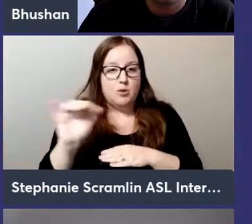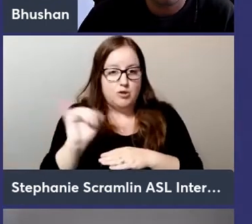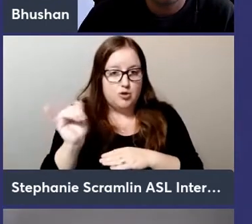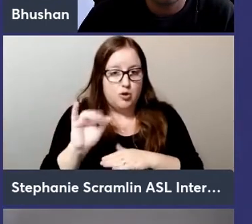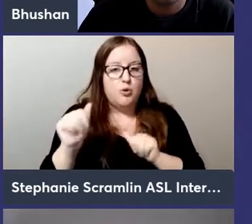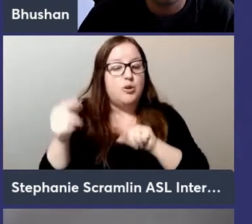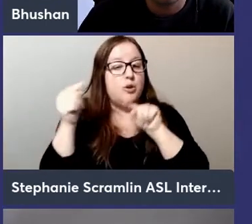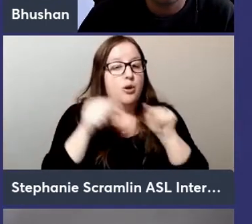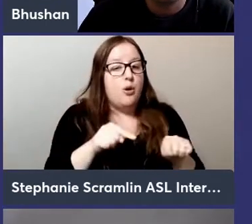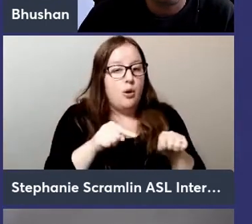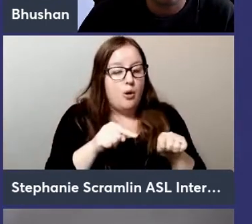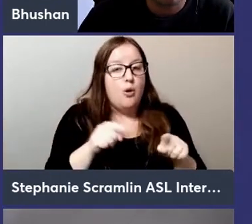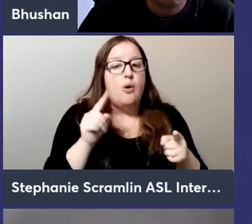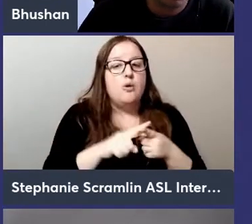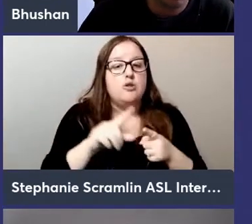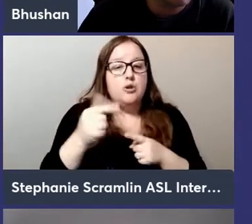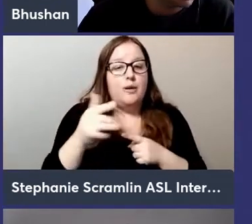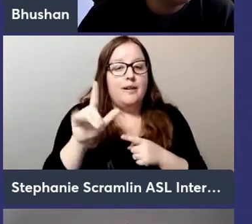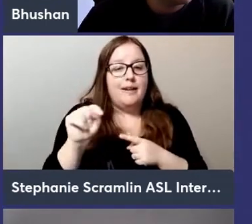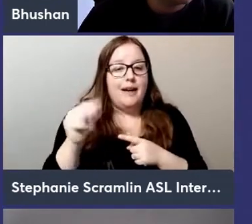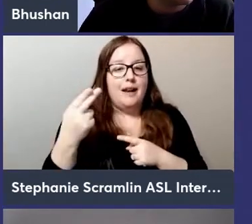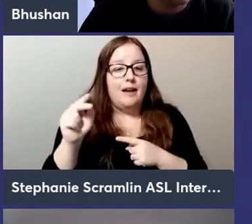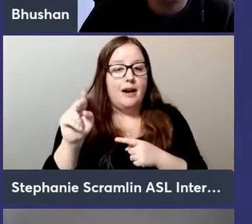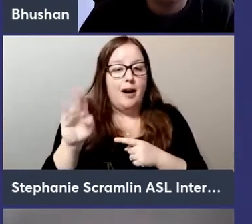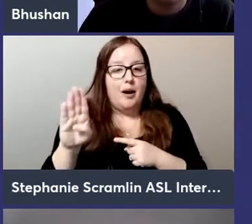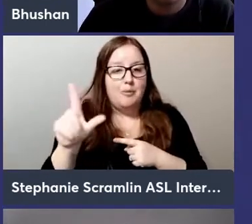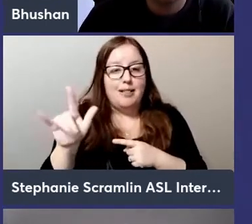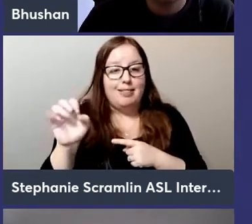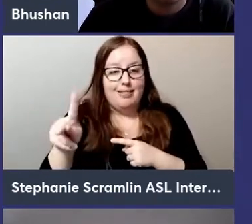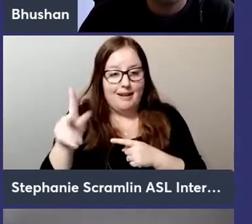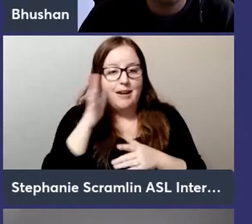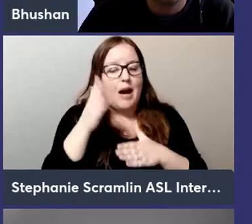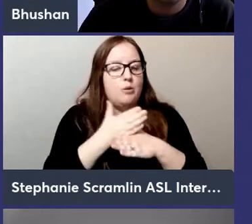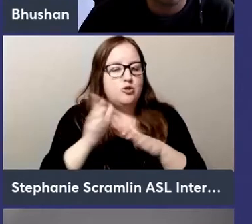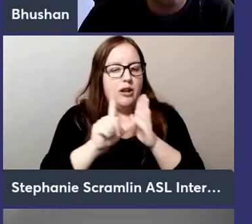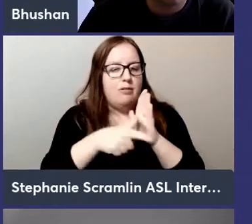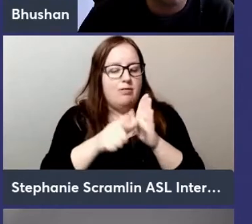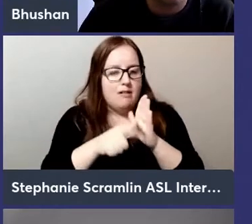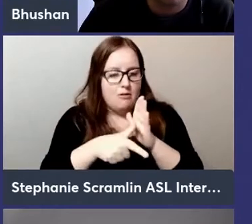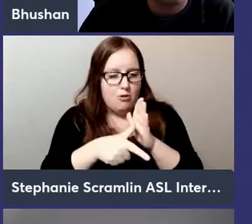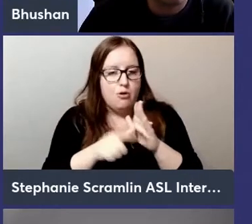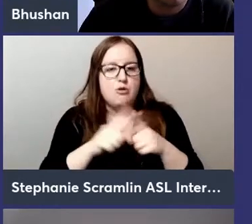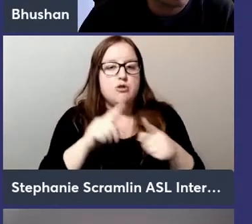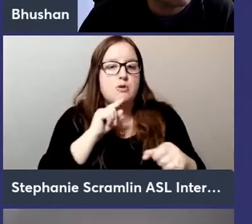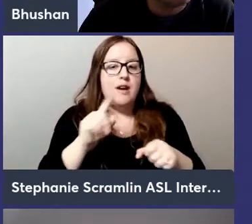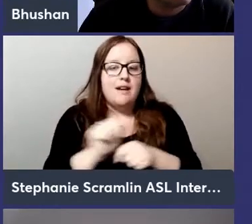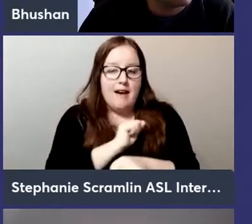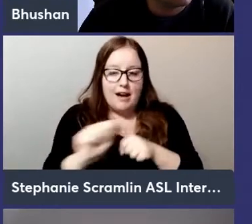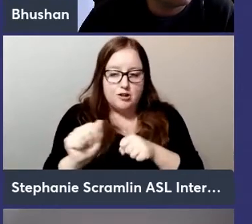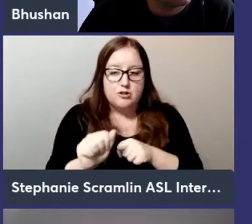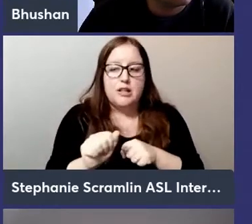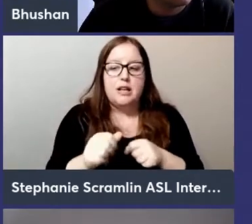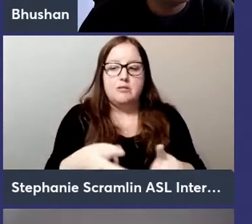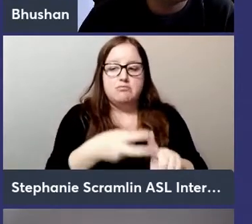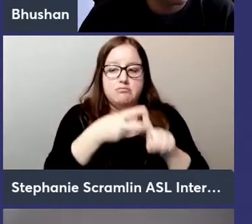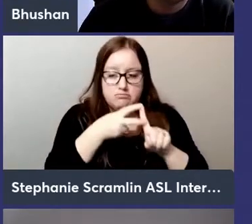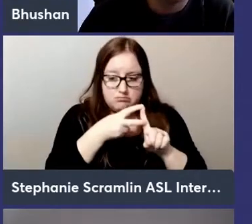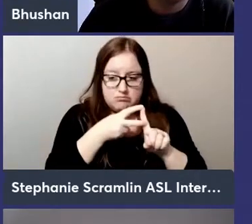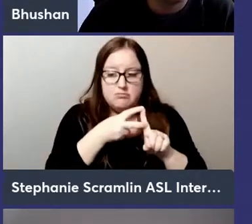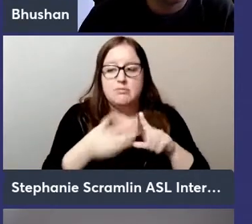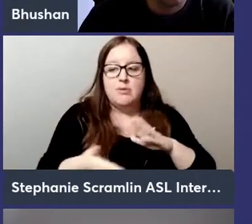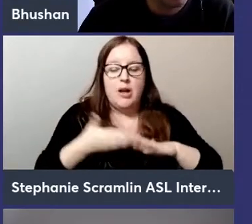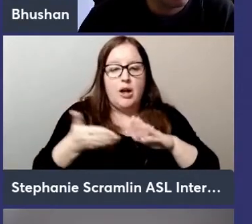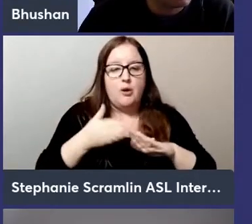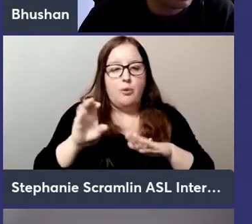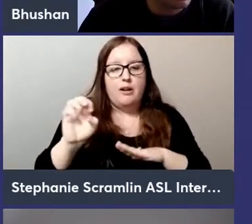this GitHub link, which I will be sharing later. You can go and run this edge